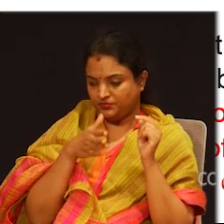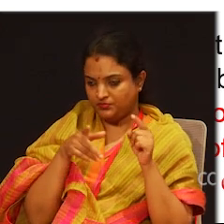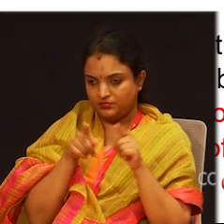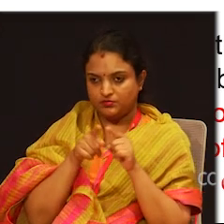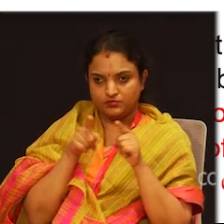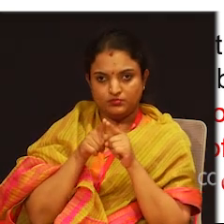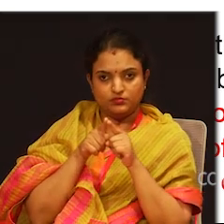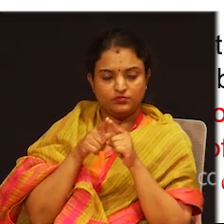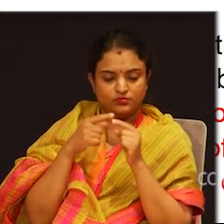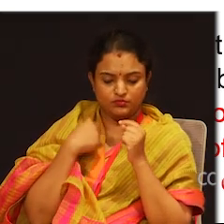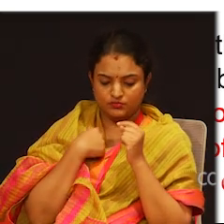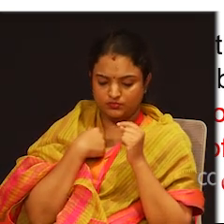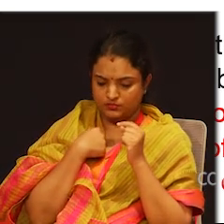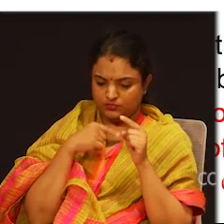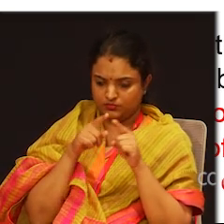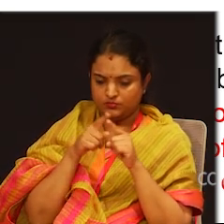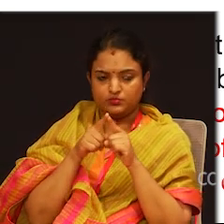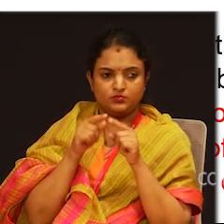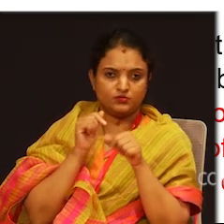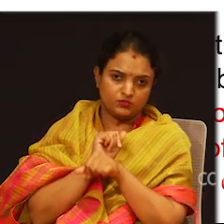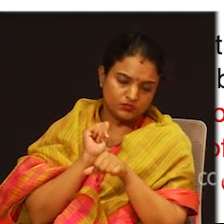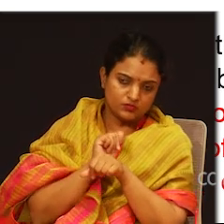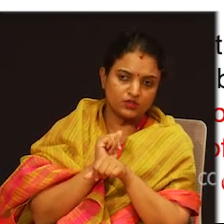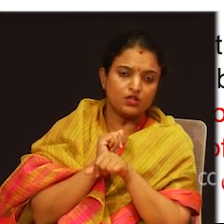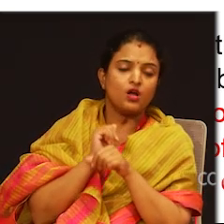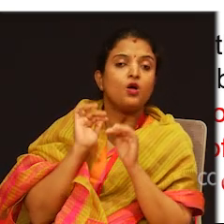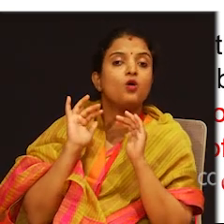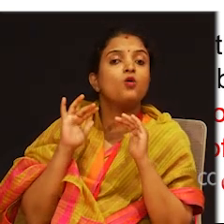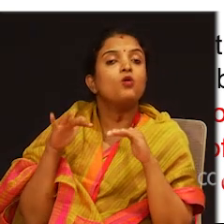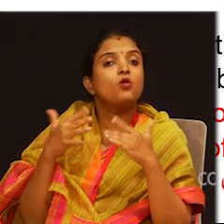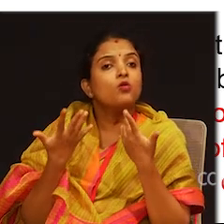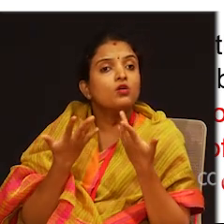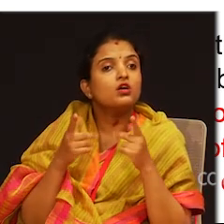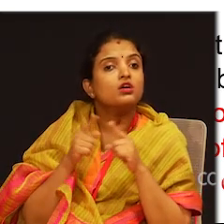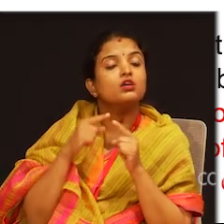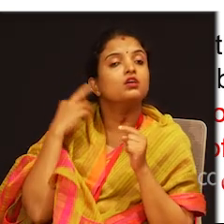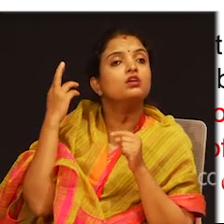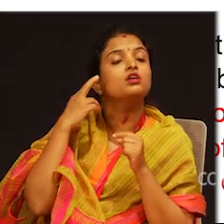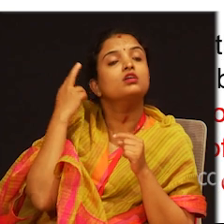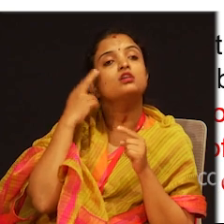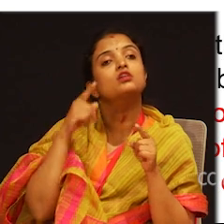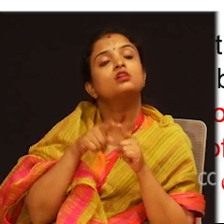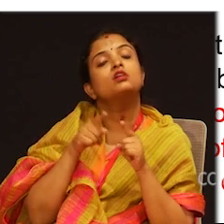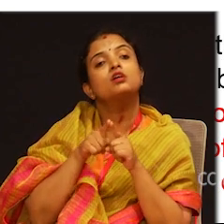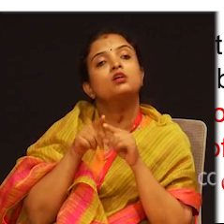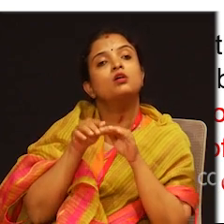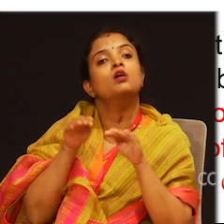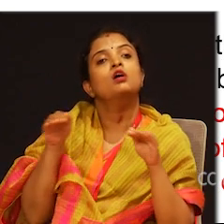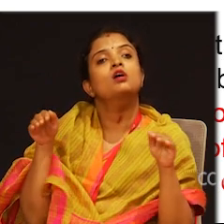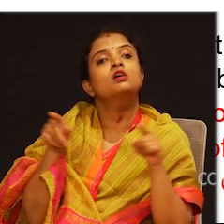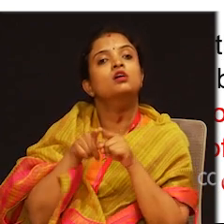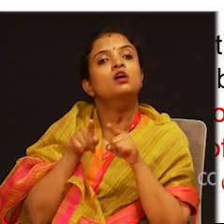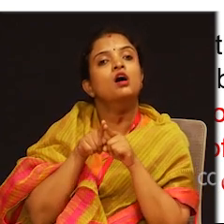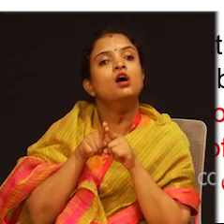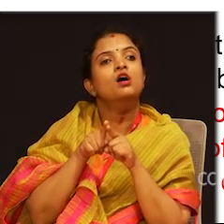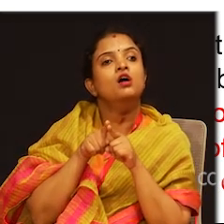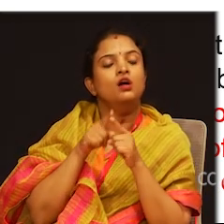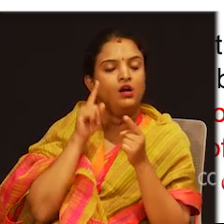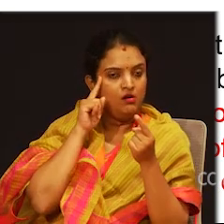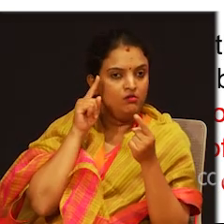this is not based on my research, this is what UNESCO is saying, 1 in 5 children, adolescents and youth,